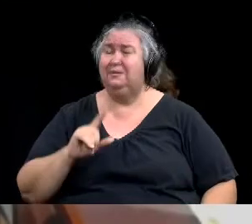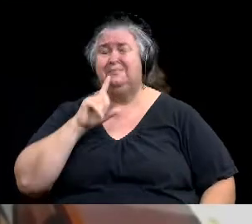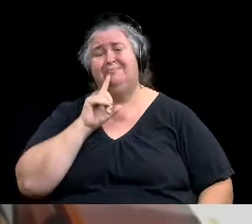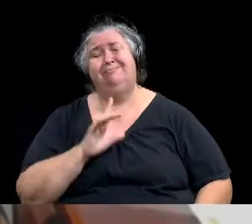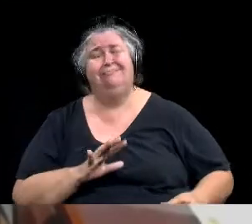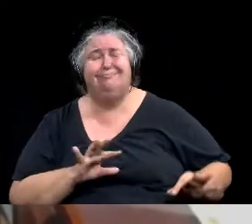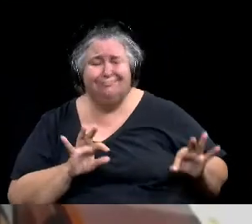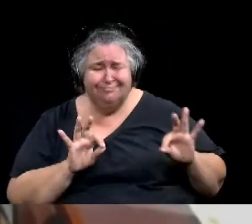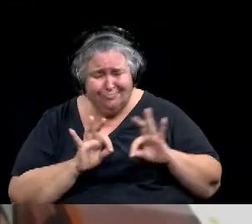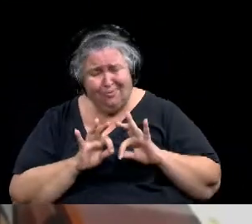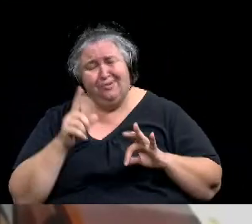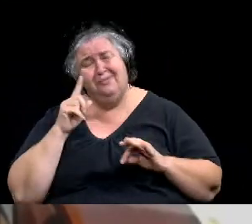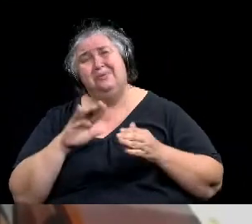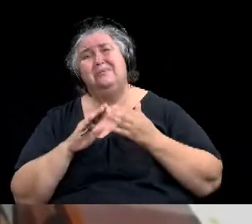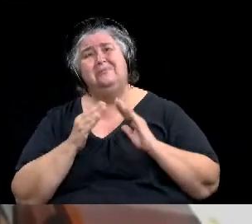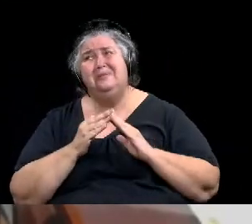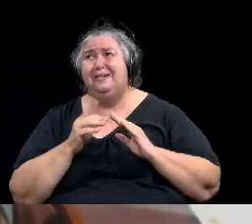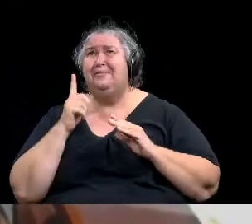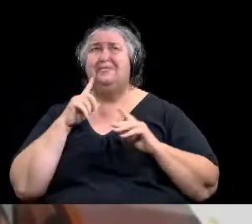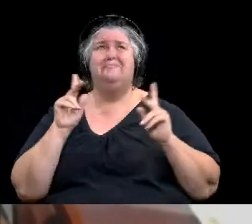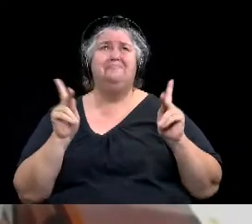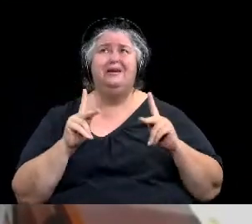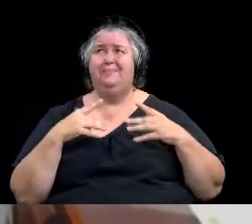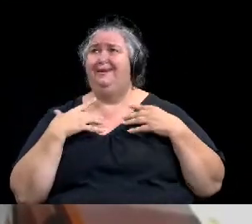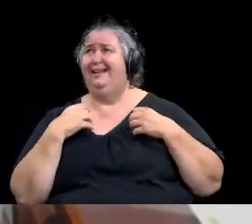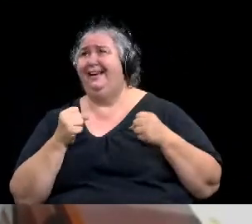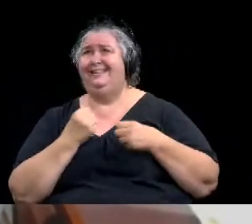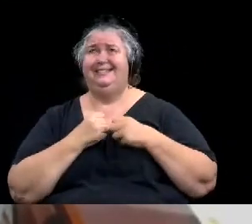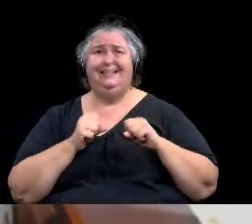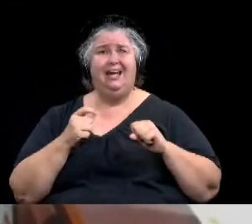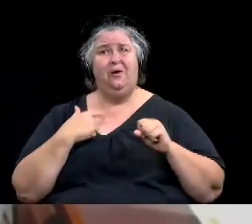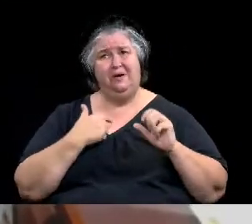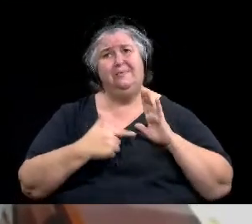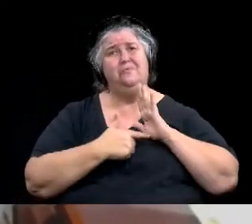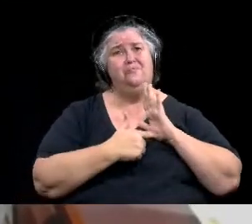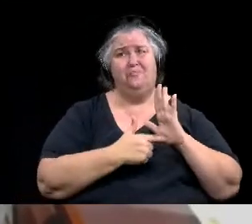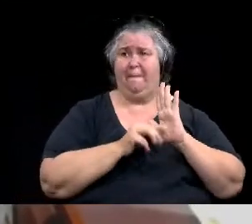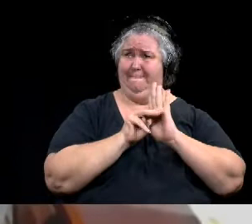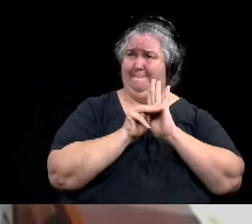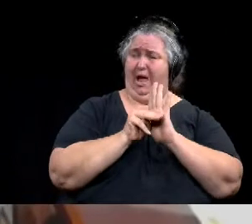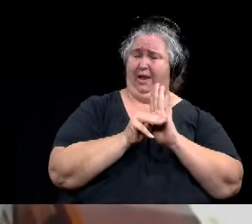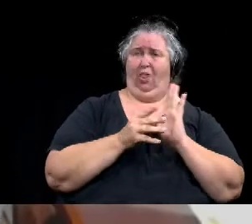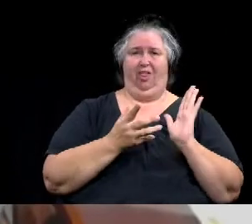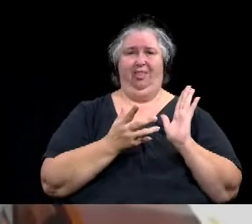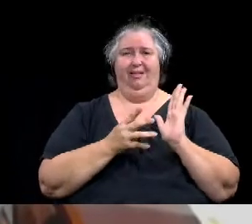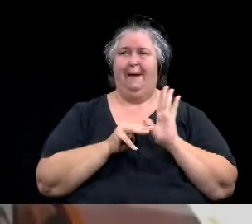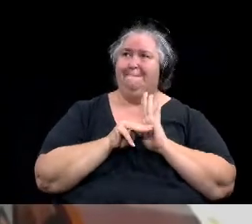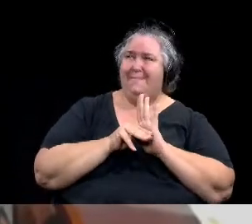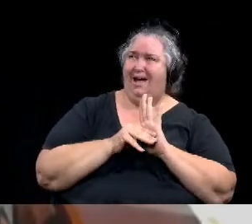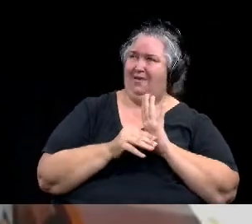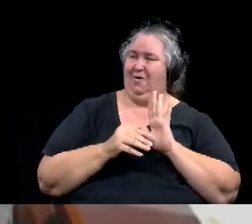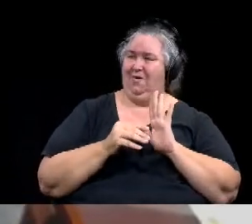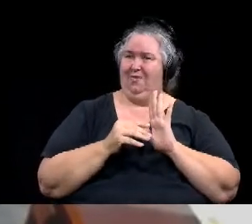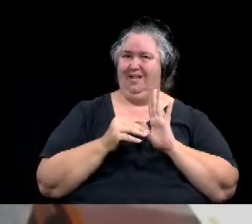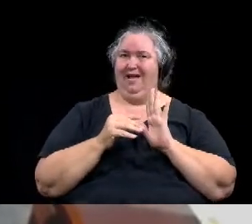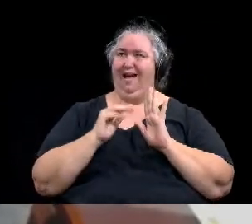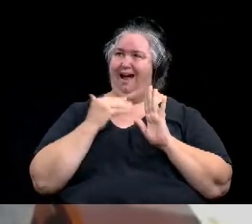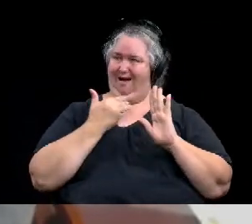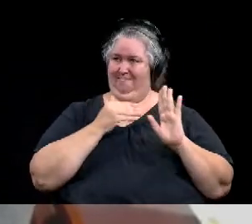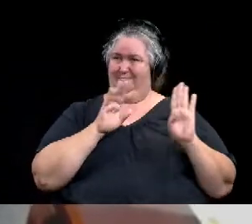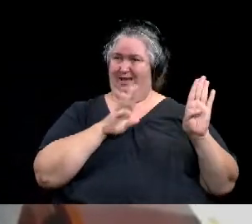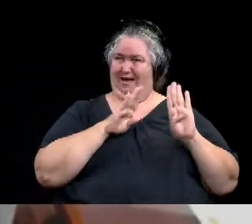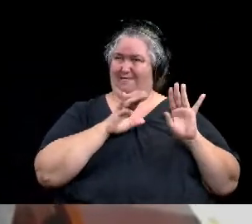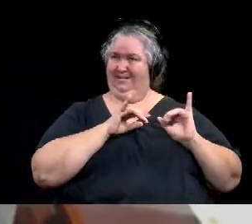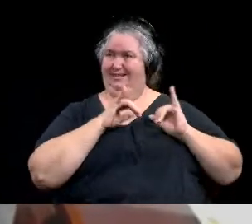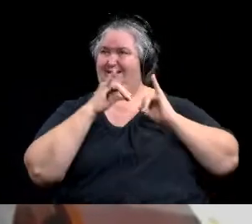for our community that we role model, as Jackson said, this behavior. So we should wear